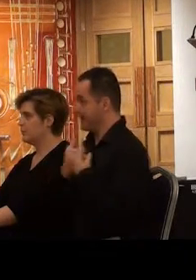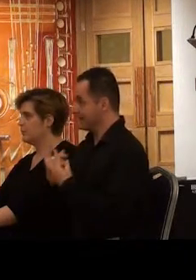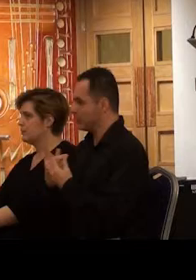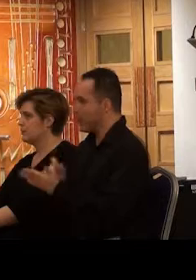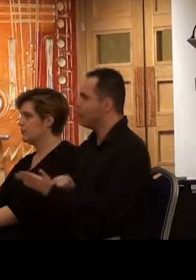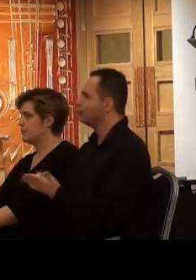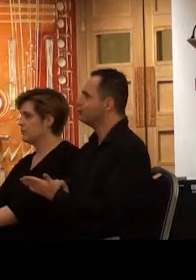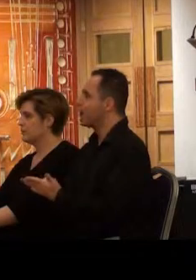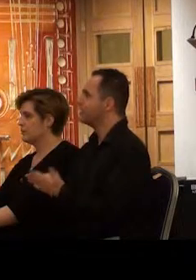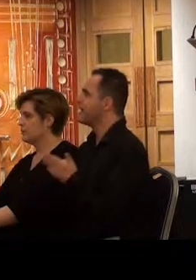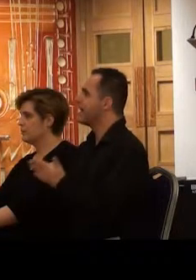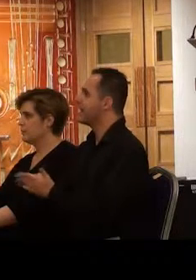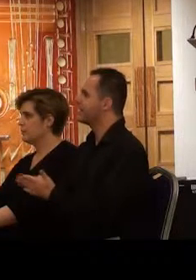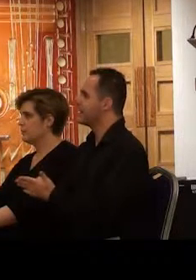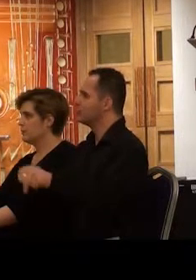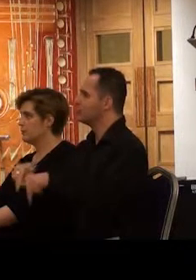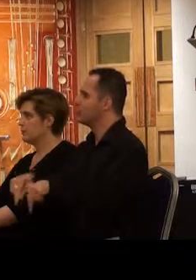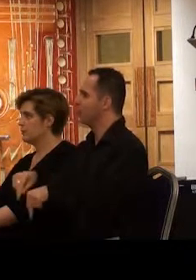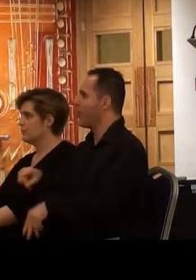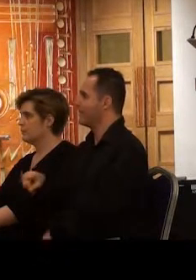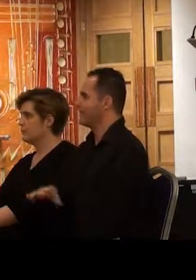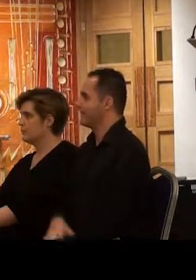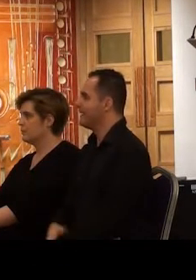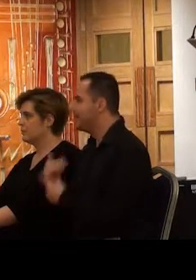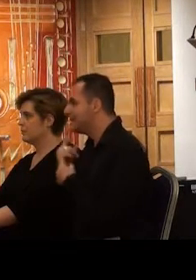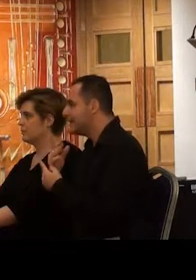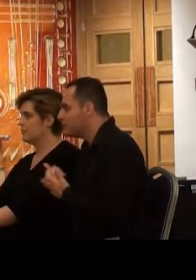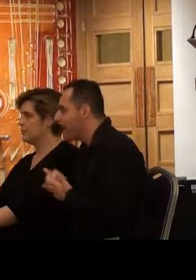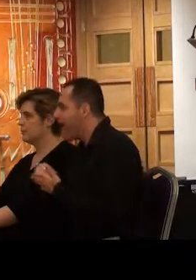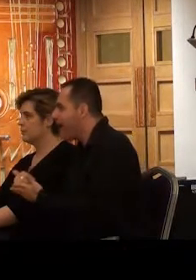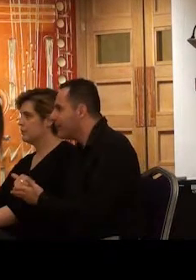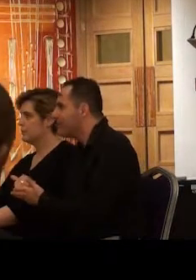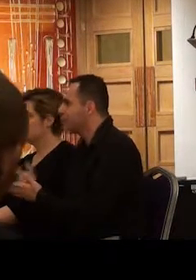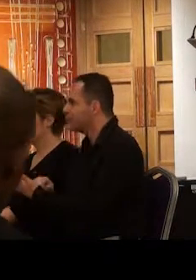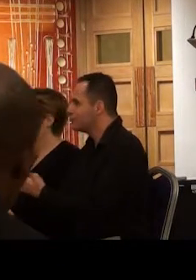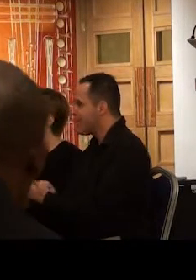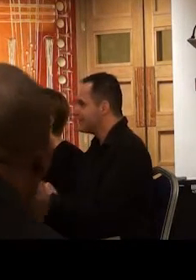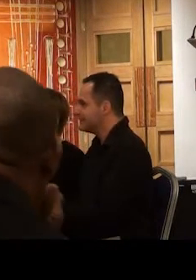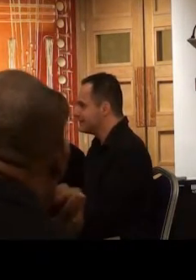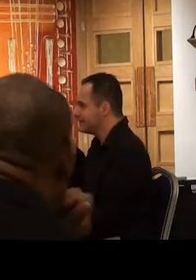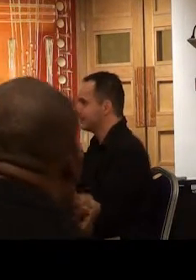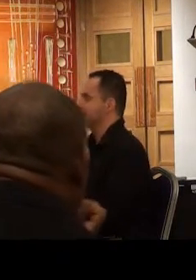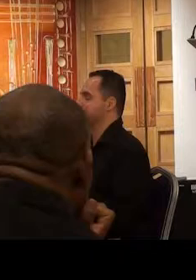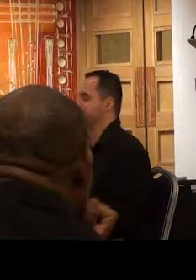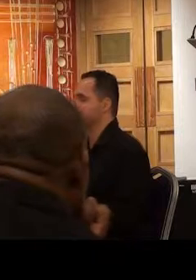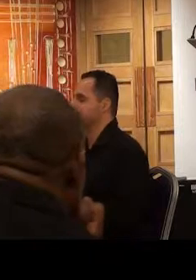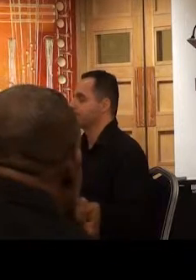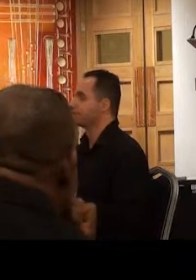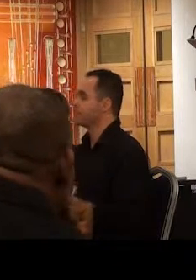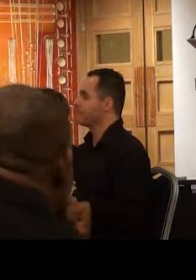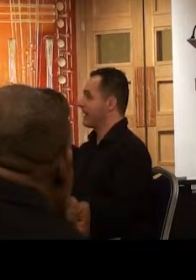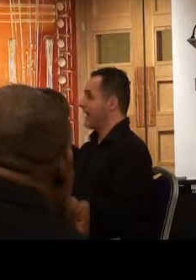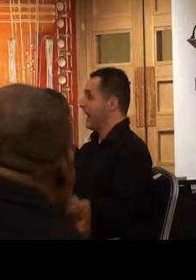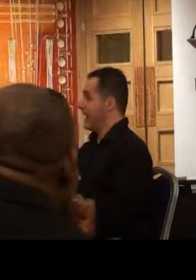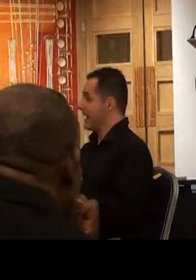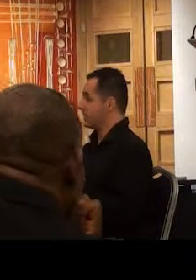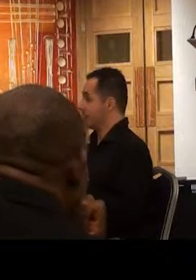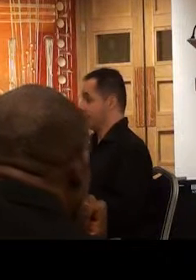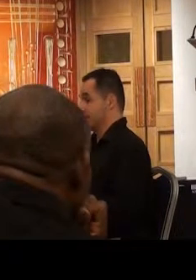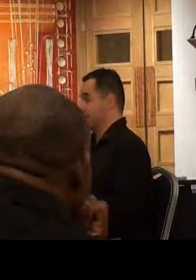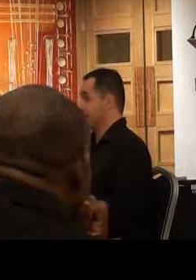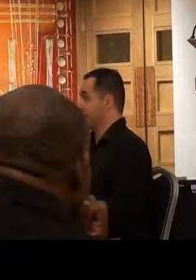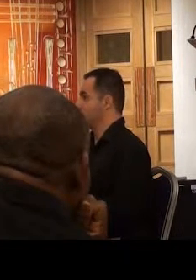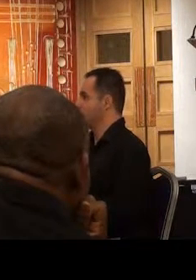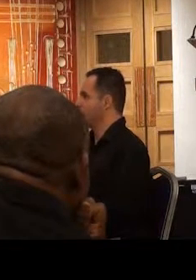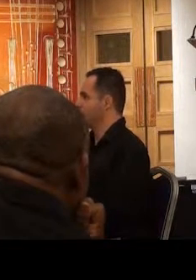to Peggy, which was, the teacher wrote the sentences and Alice wrote over the top. And then the letter went home to Peggy the dog. The